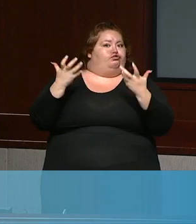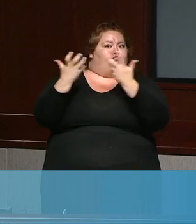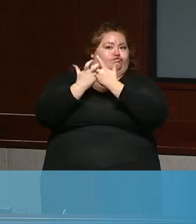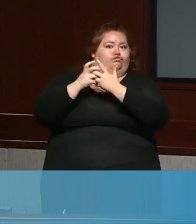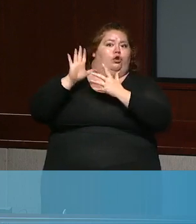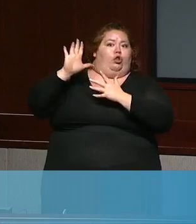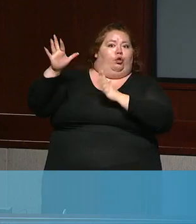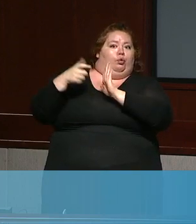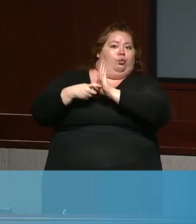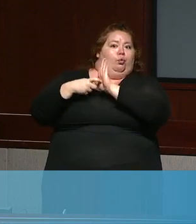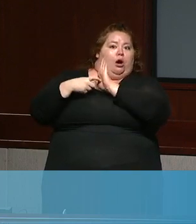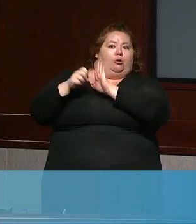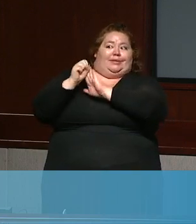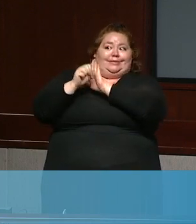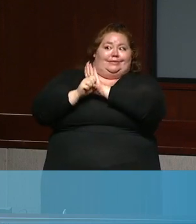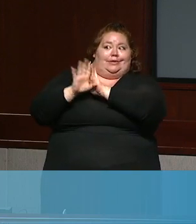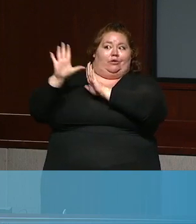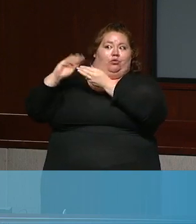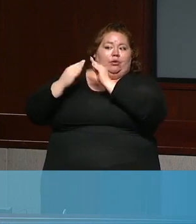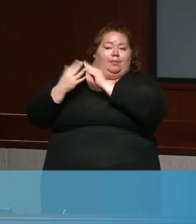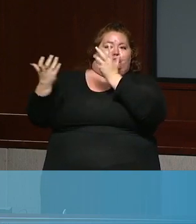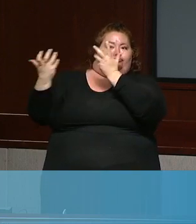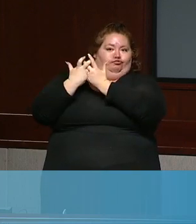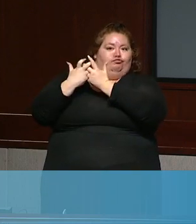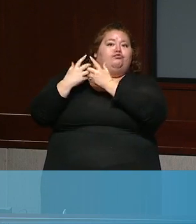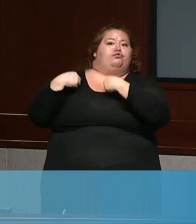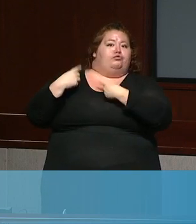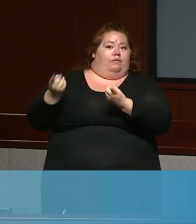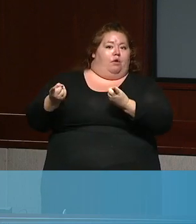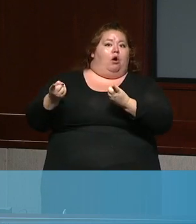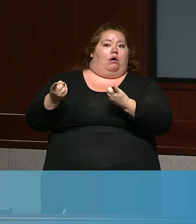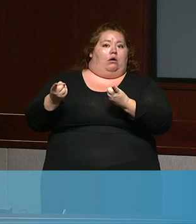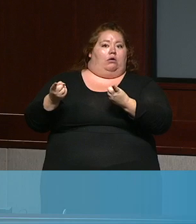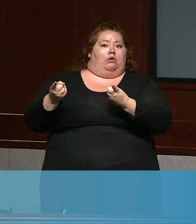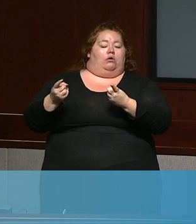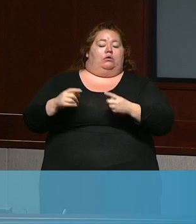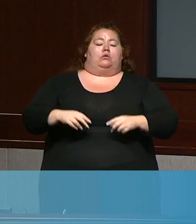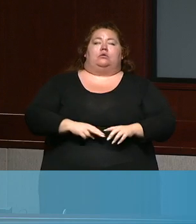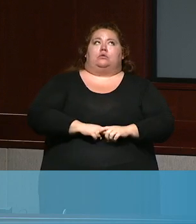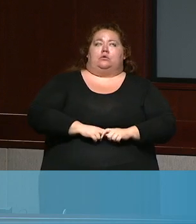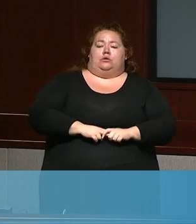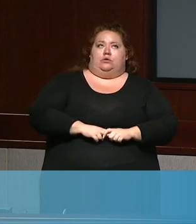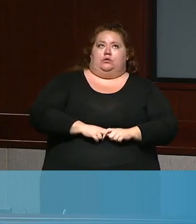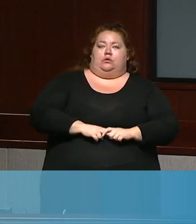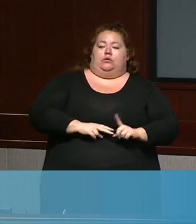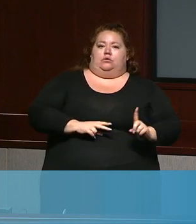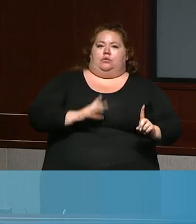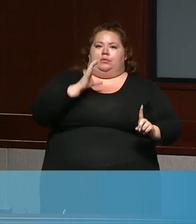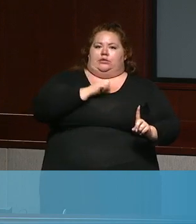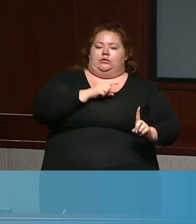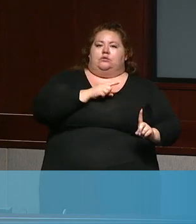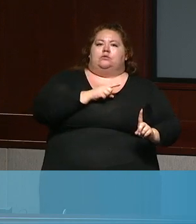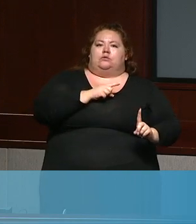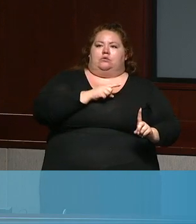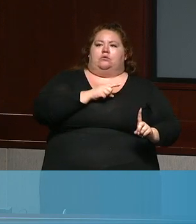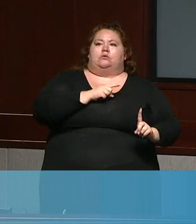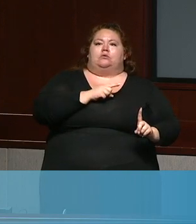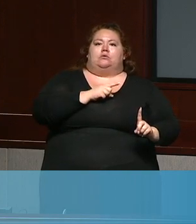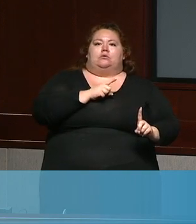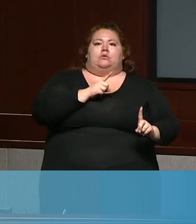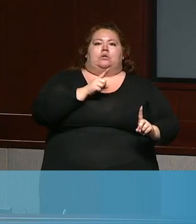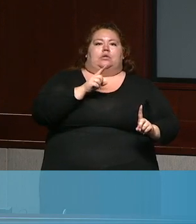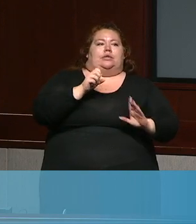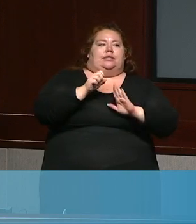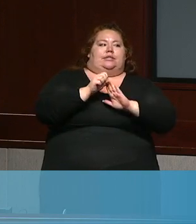County has a case positivity rate of 5.8 per 100,000 people and a state-adjusted case